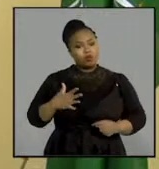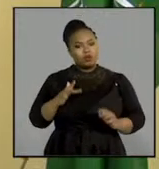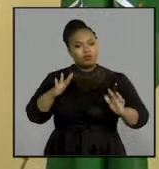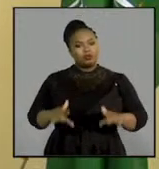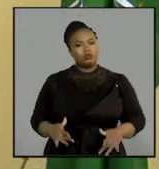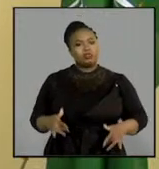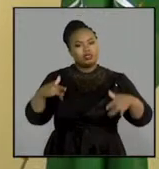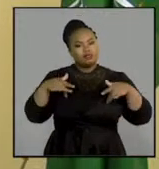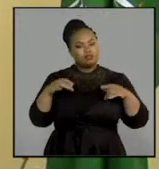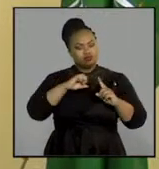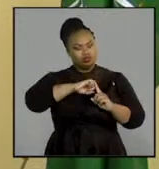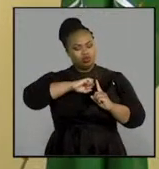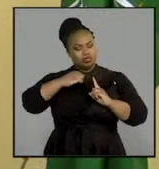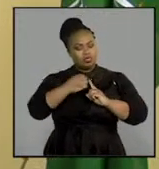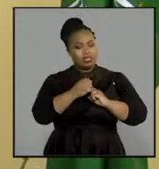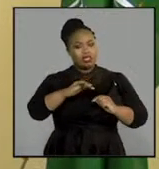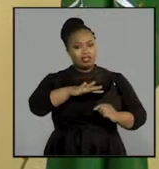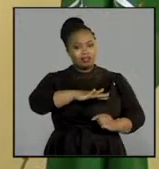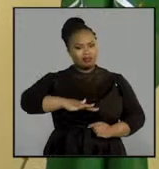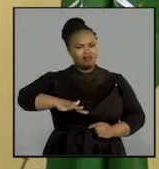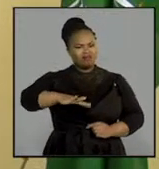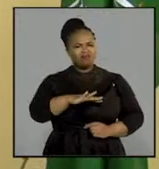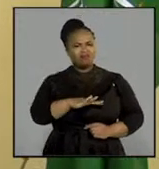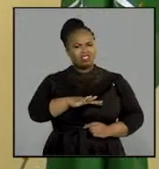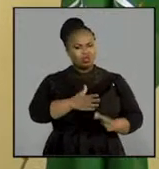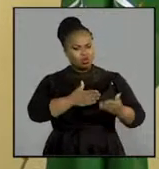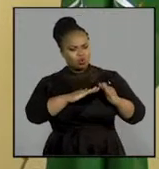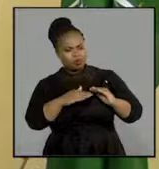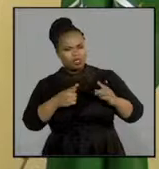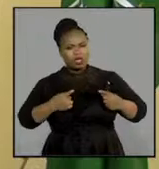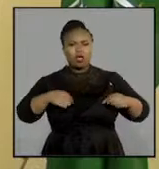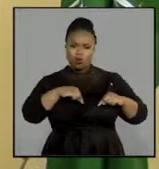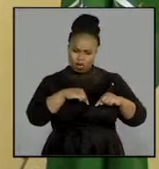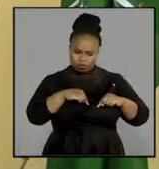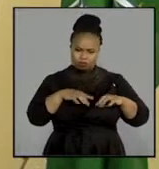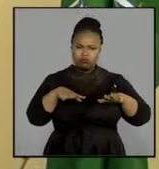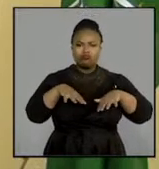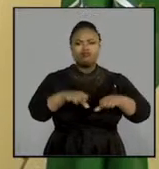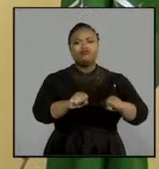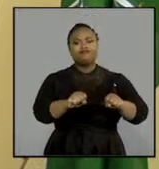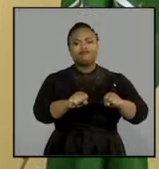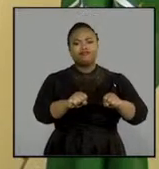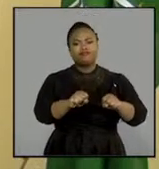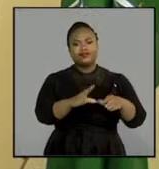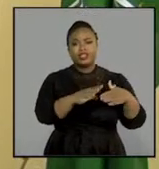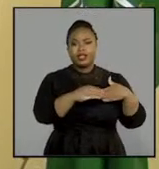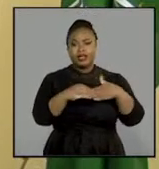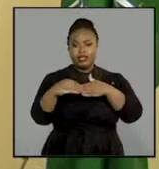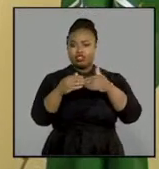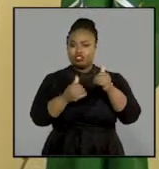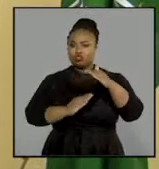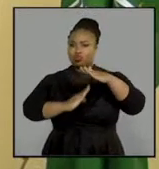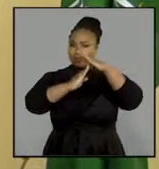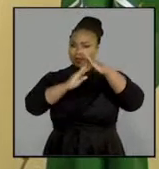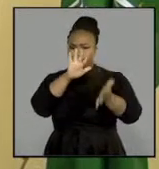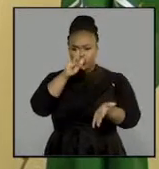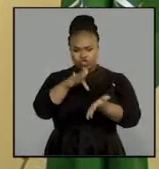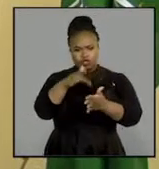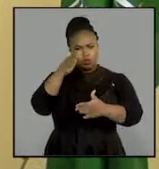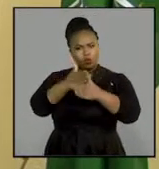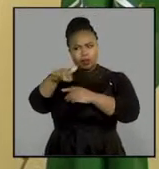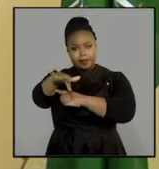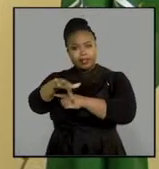We want to live in a society where women are able to assume leadership positions in the